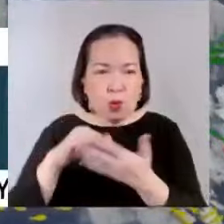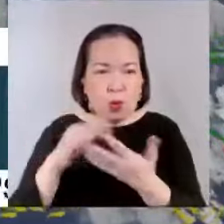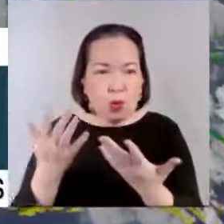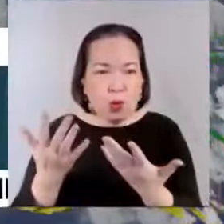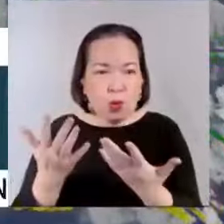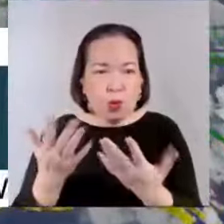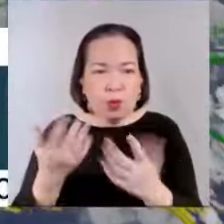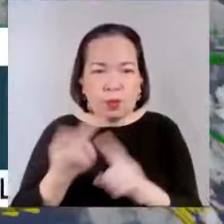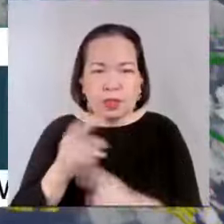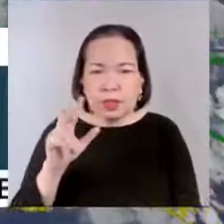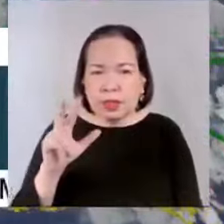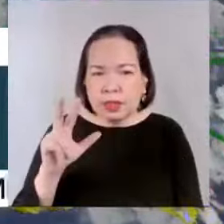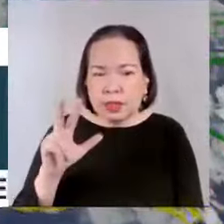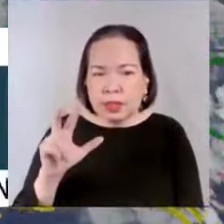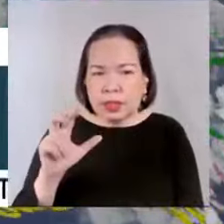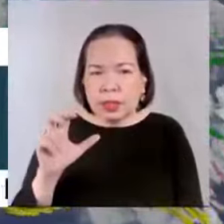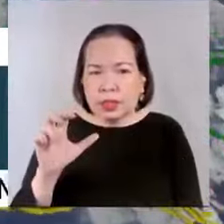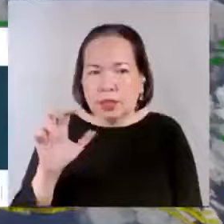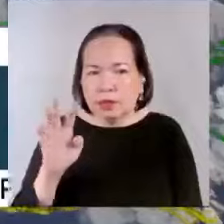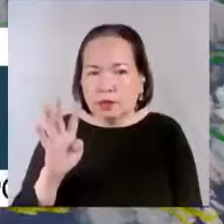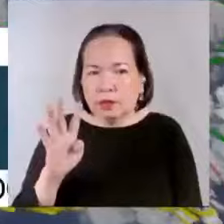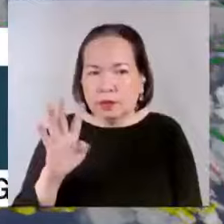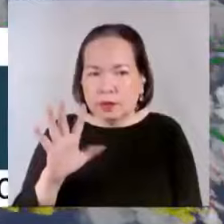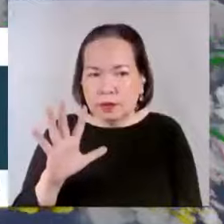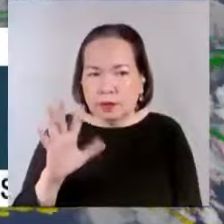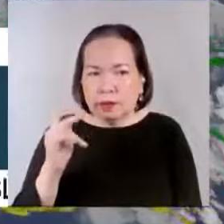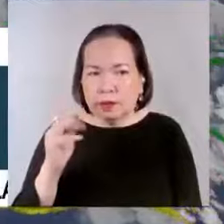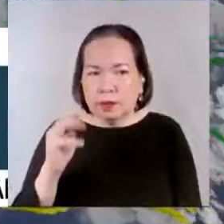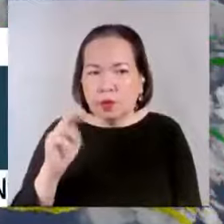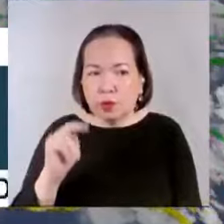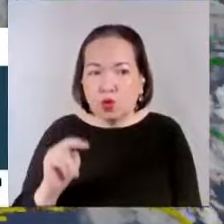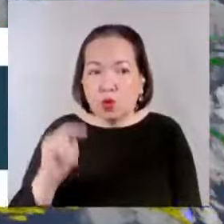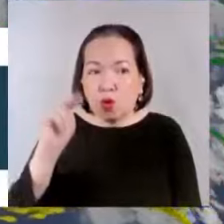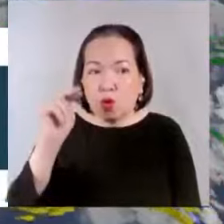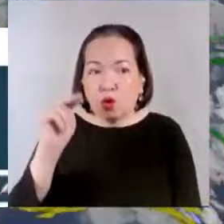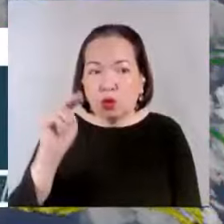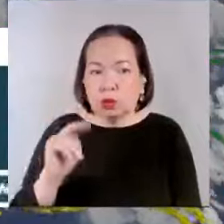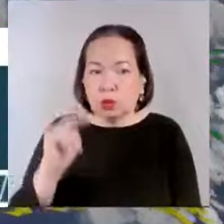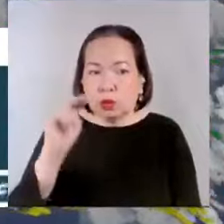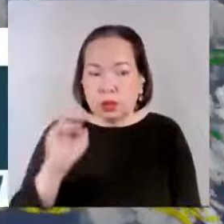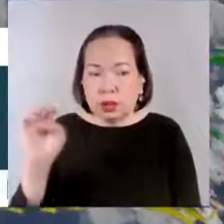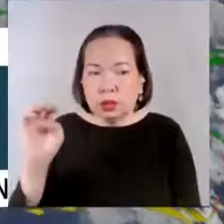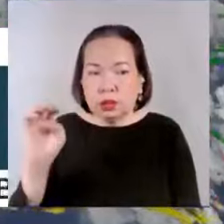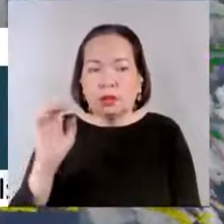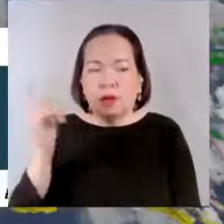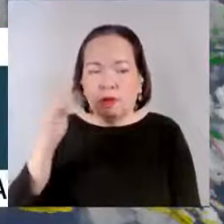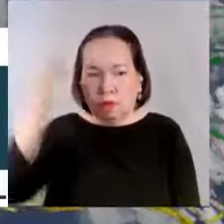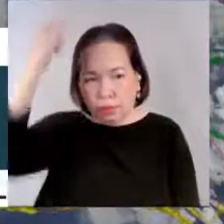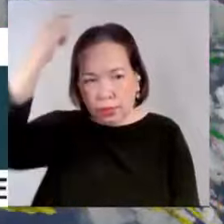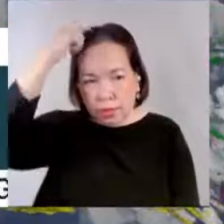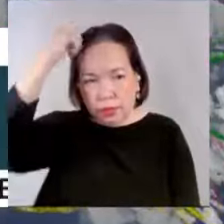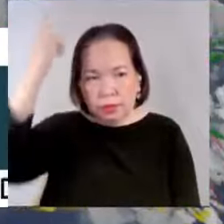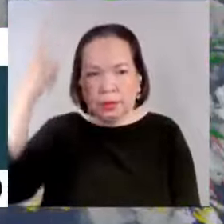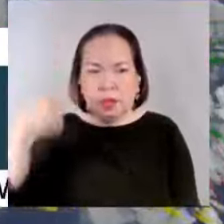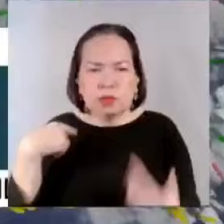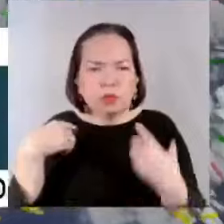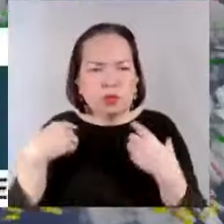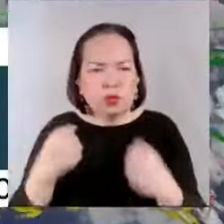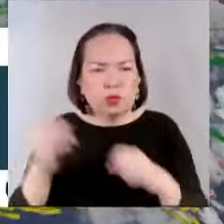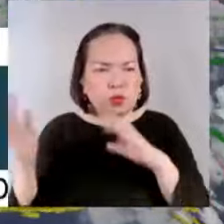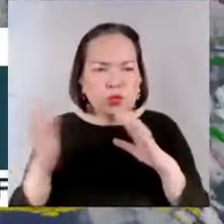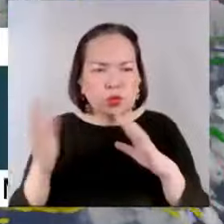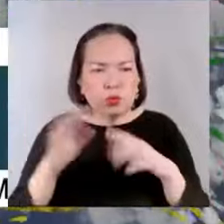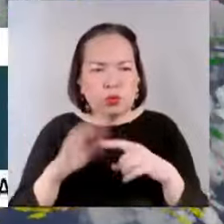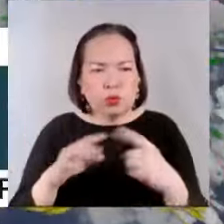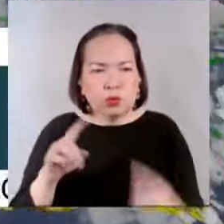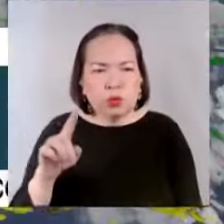345 kilometers north-northeast of Itbayat, Batanes, with maximum sustained winds of 165 kilometers per hour